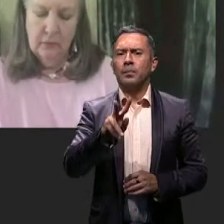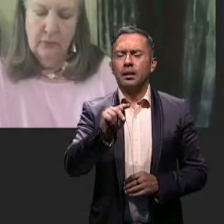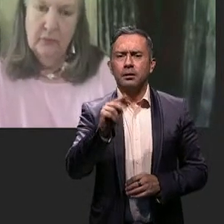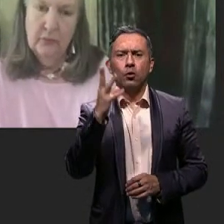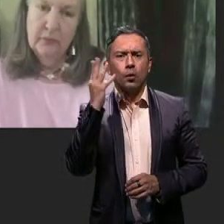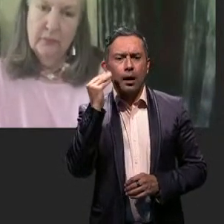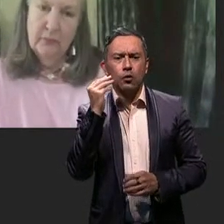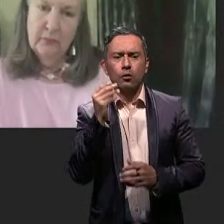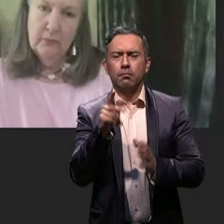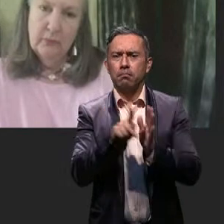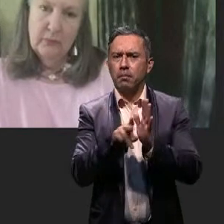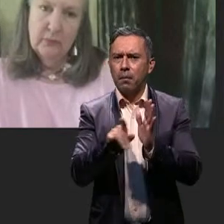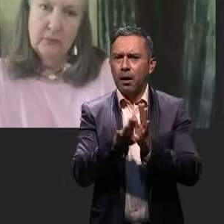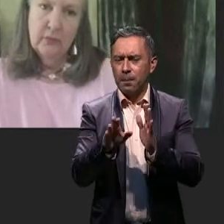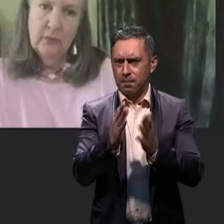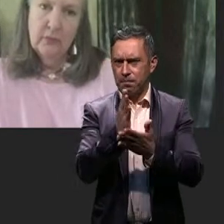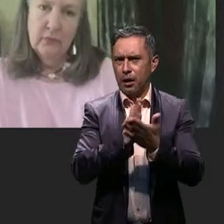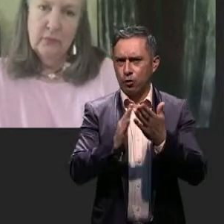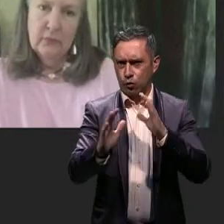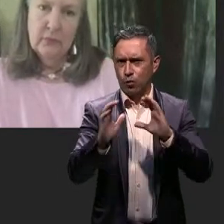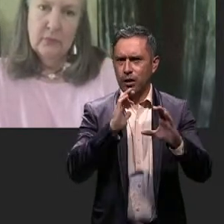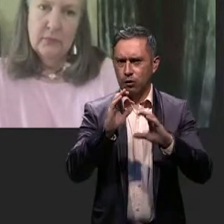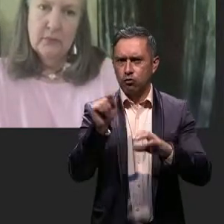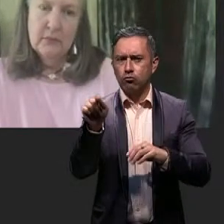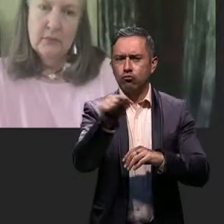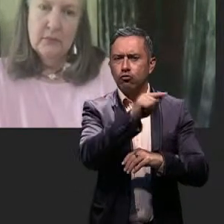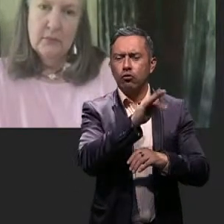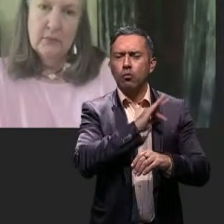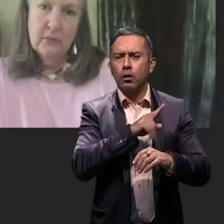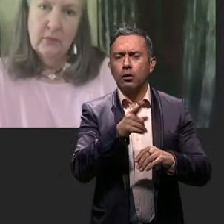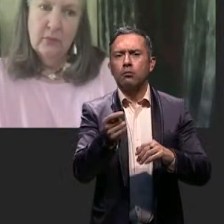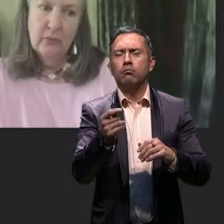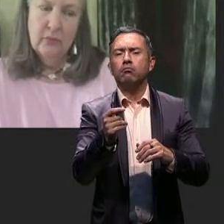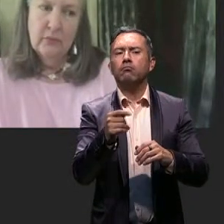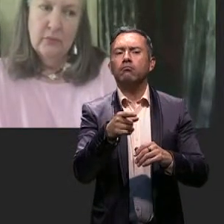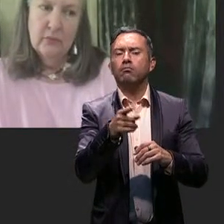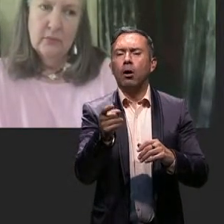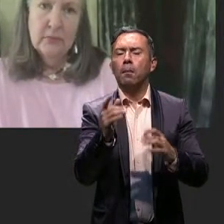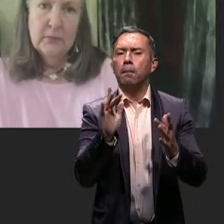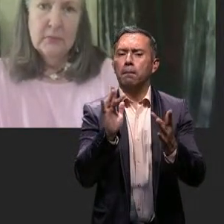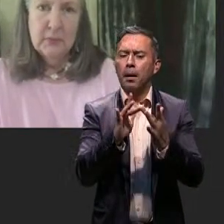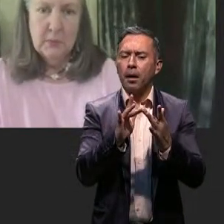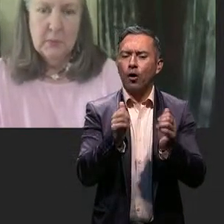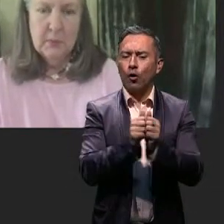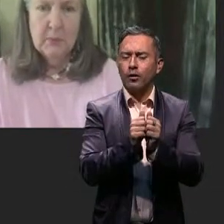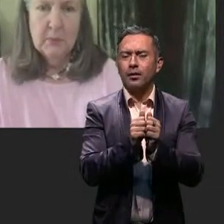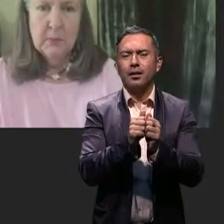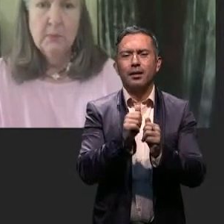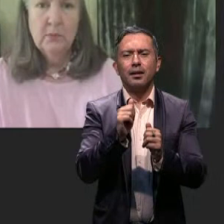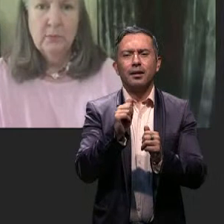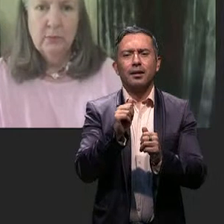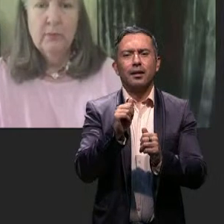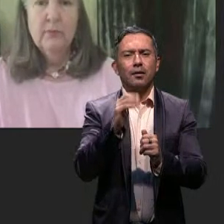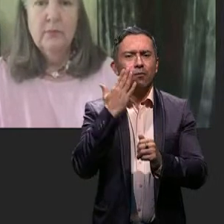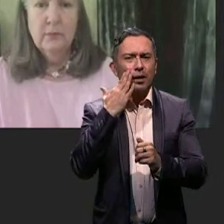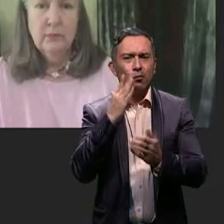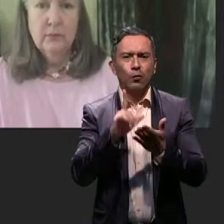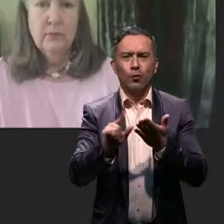of the media and the interaction that the media has with the social